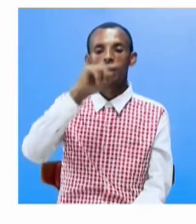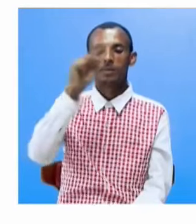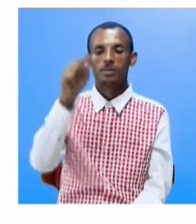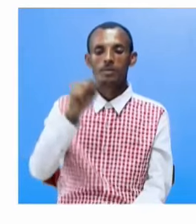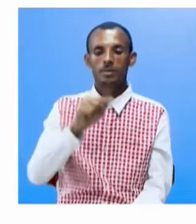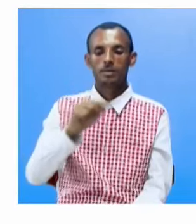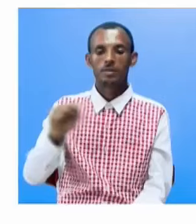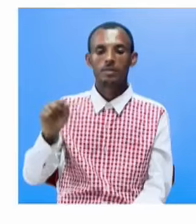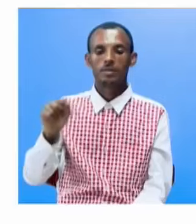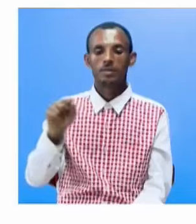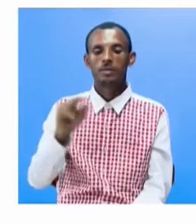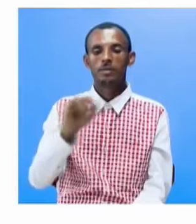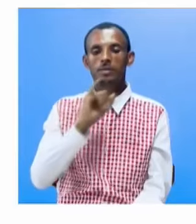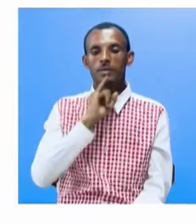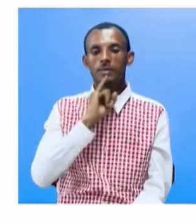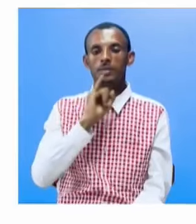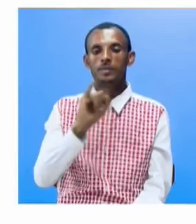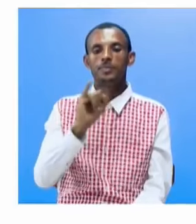is